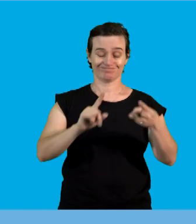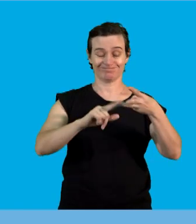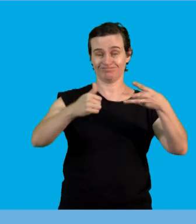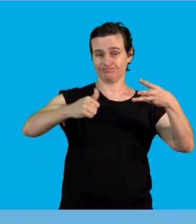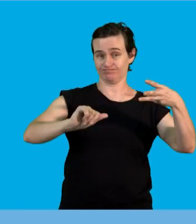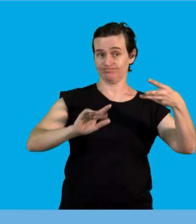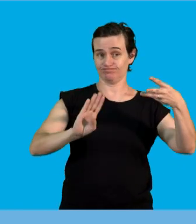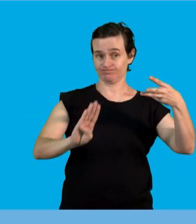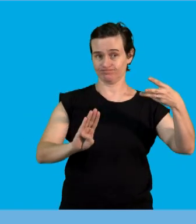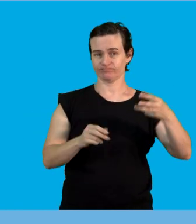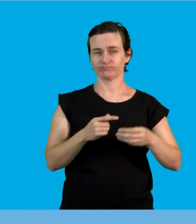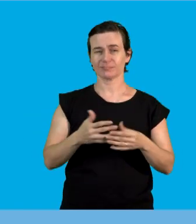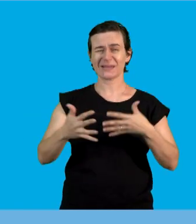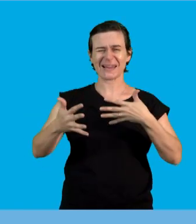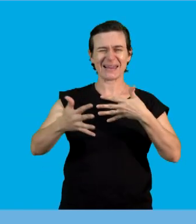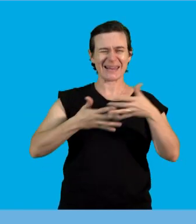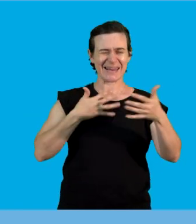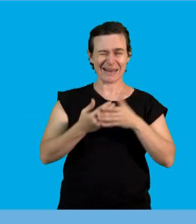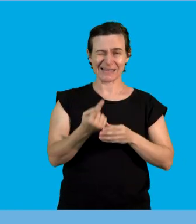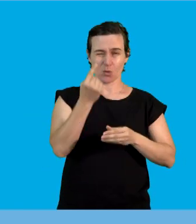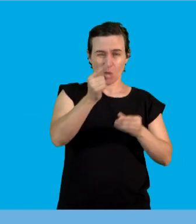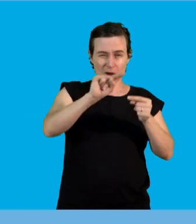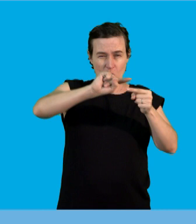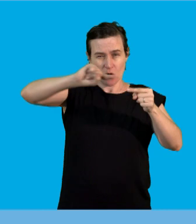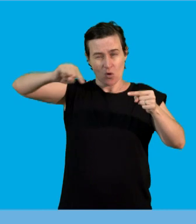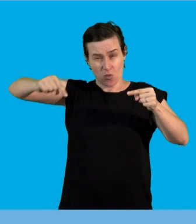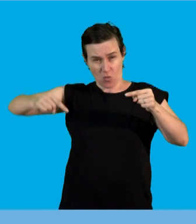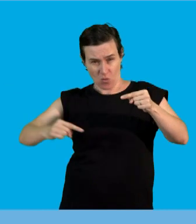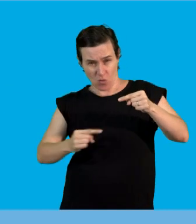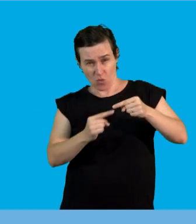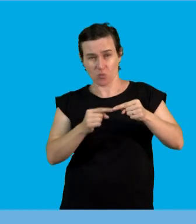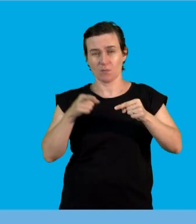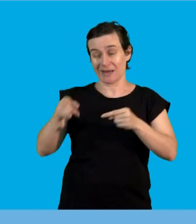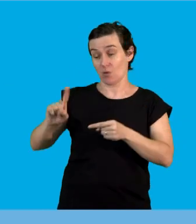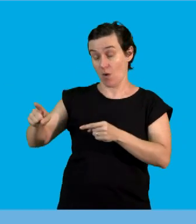question. During any single loop of charge around a parallel